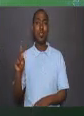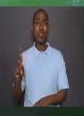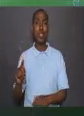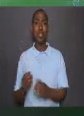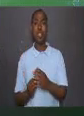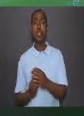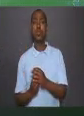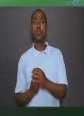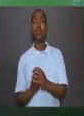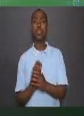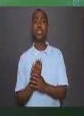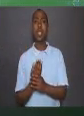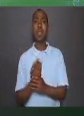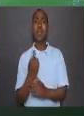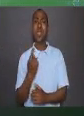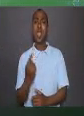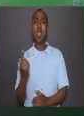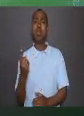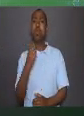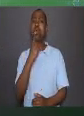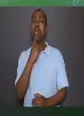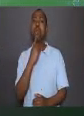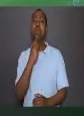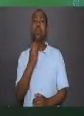for every glucose molecule.